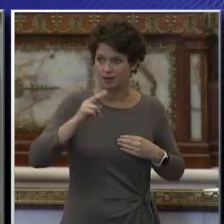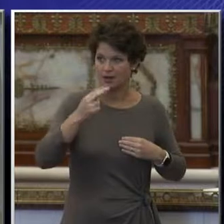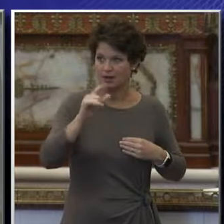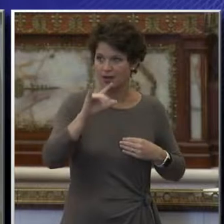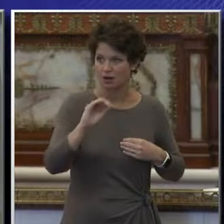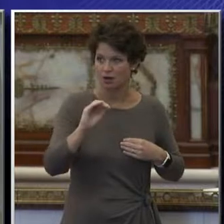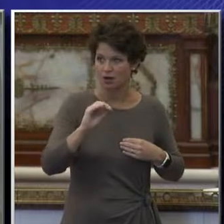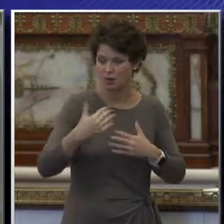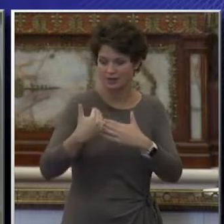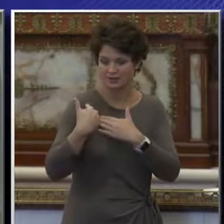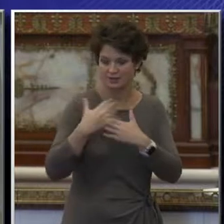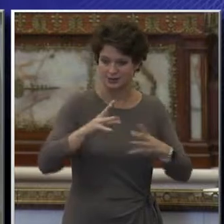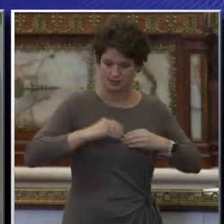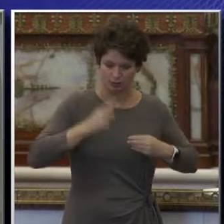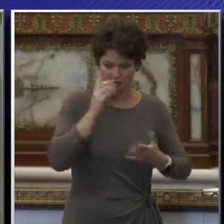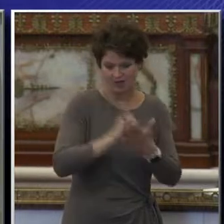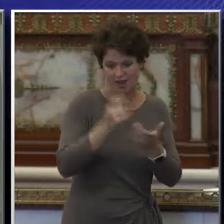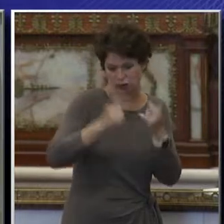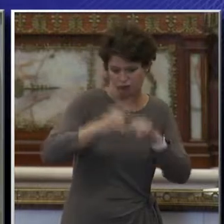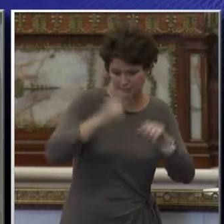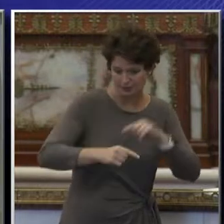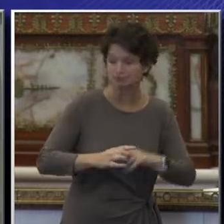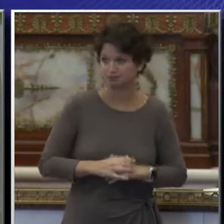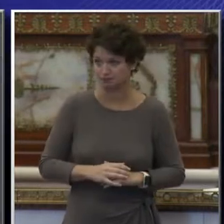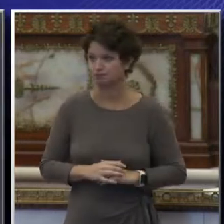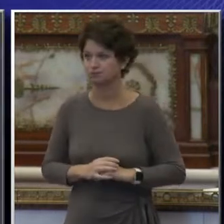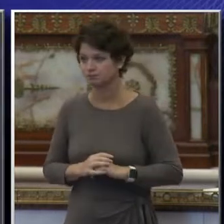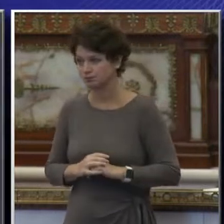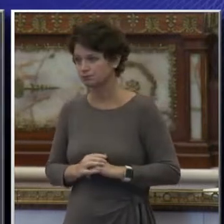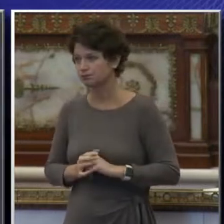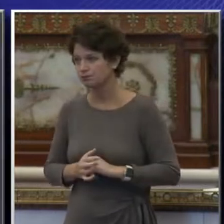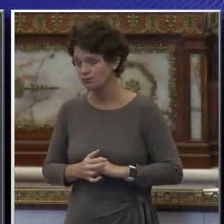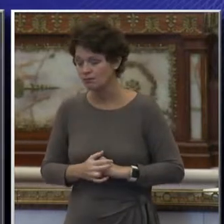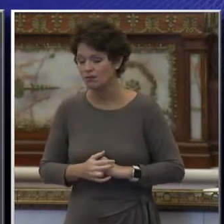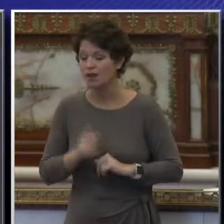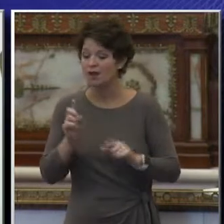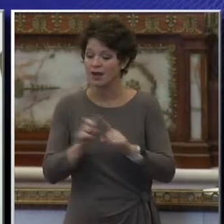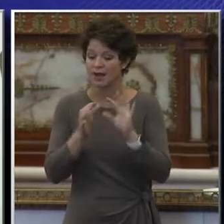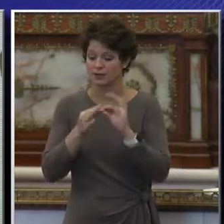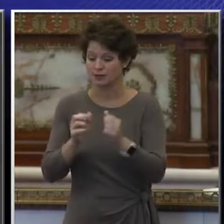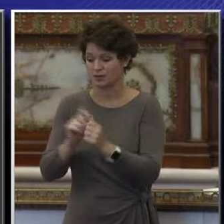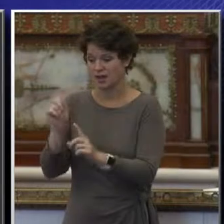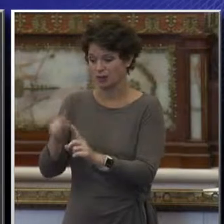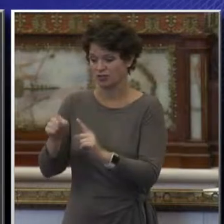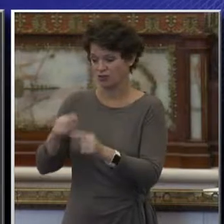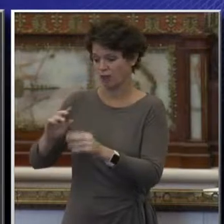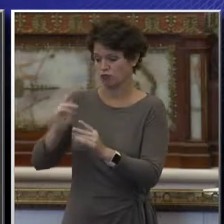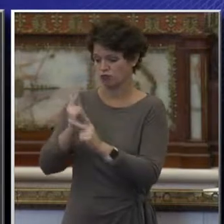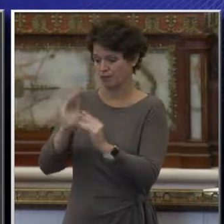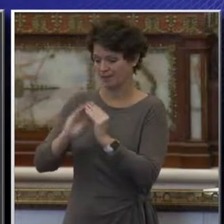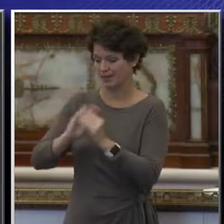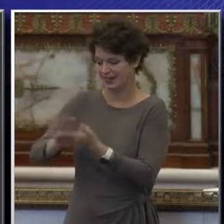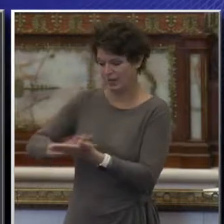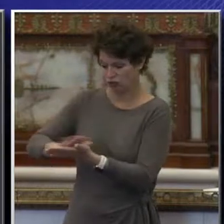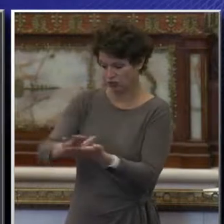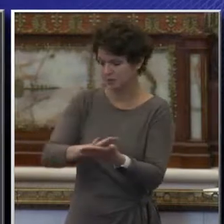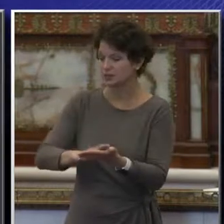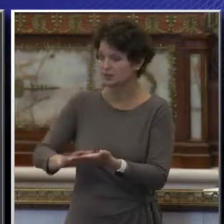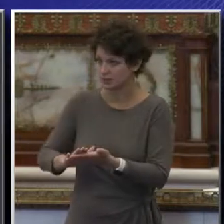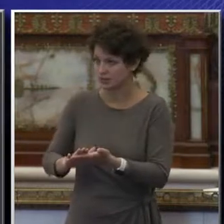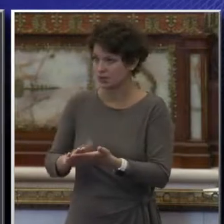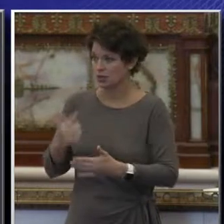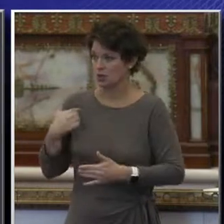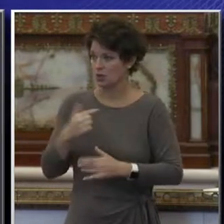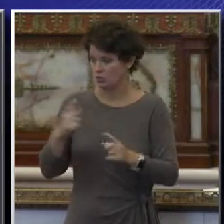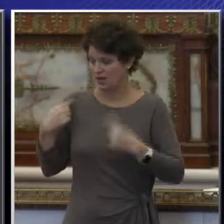the obligations under that agreement. And then as it relates to the question on remediation, we have